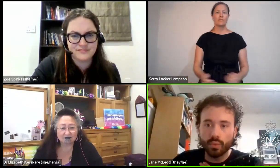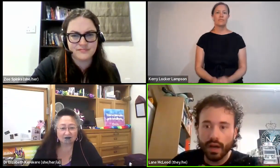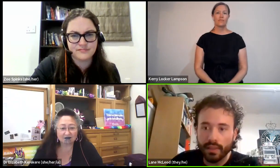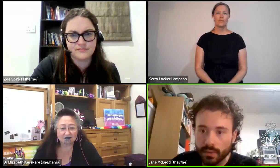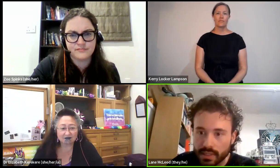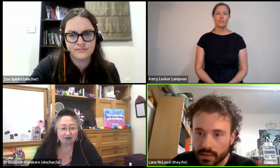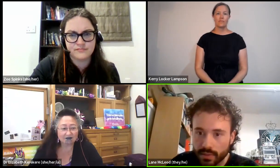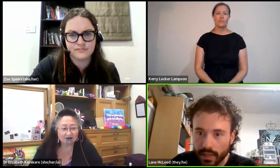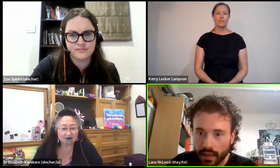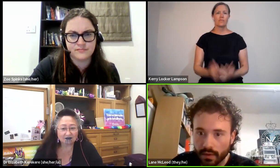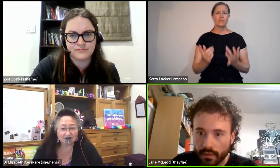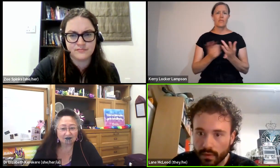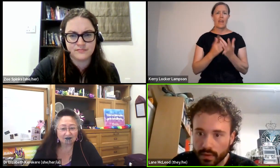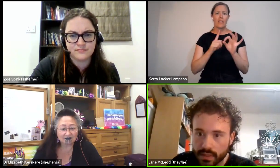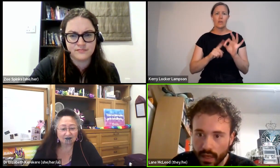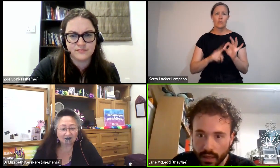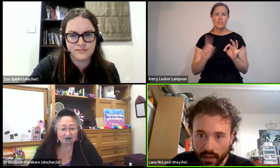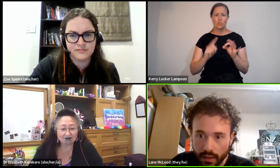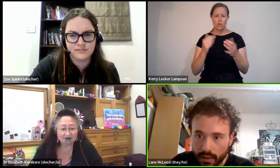So what other questions do we have?